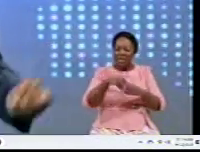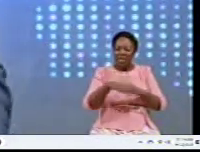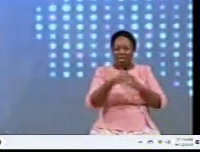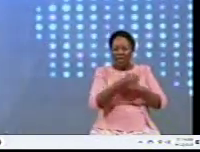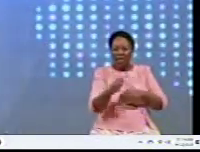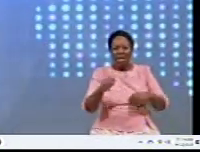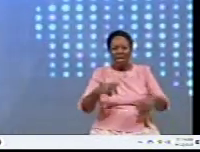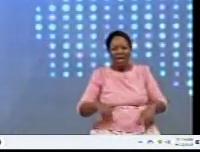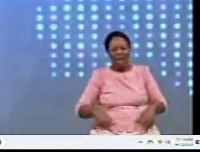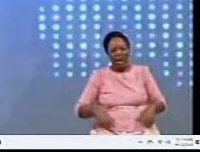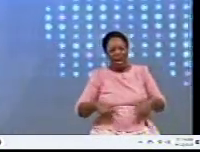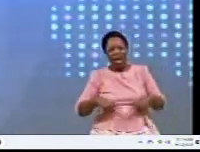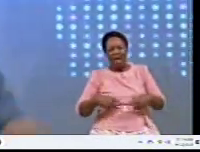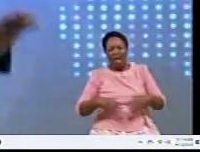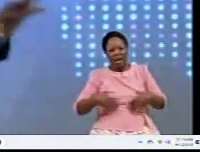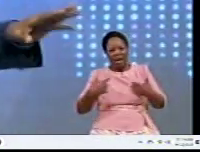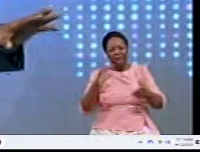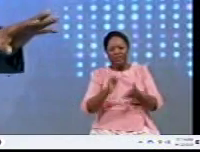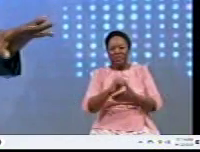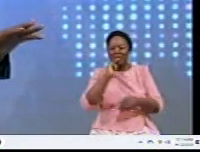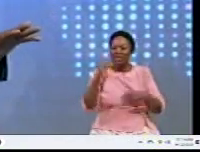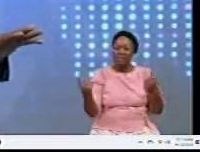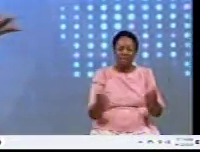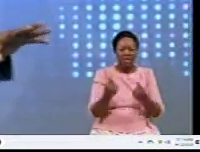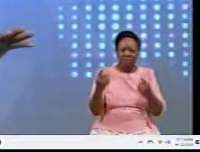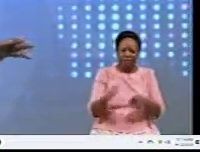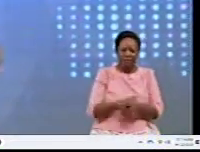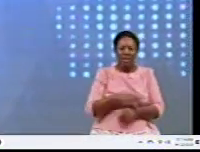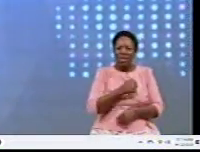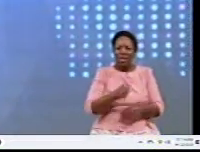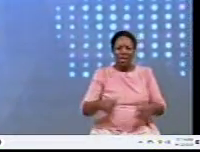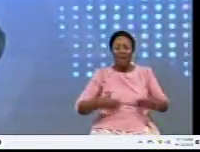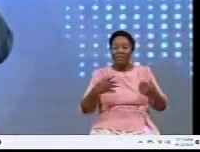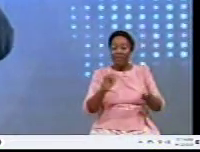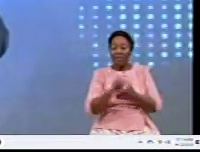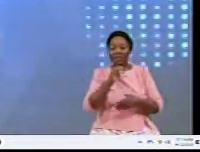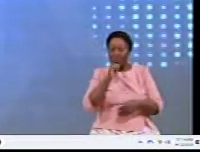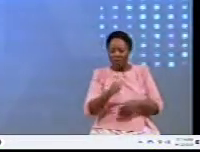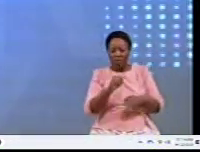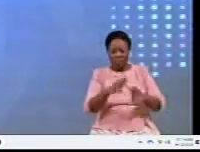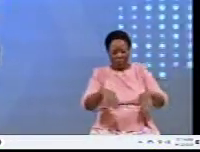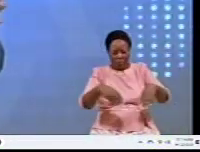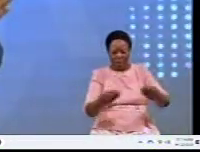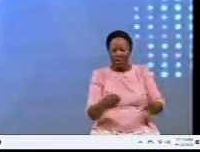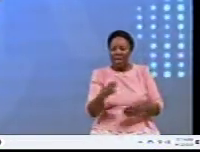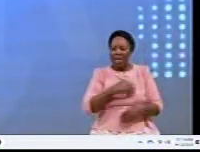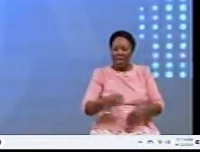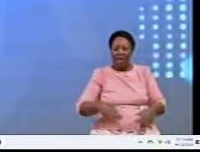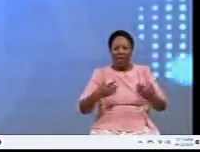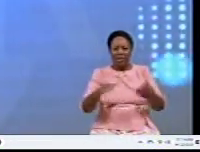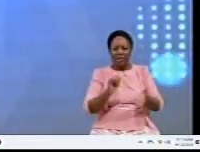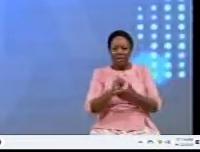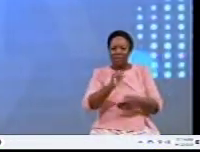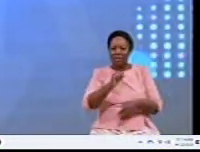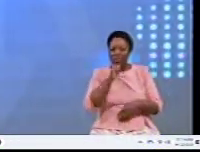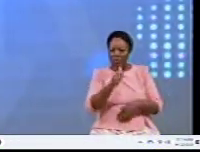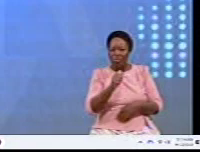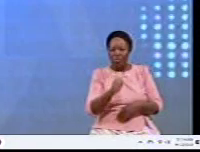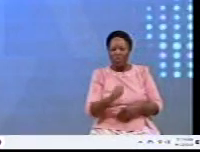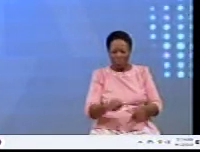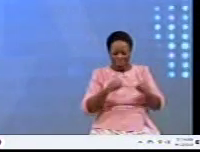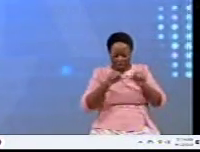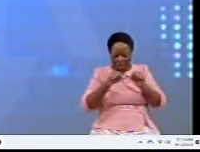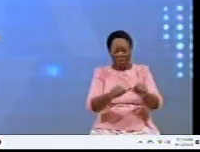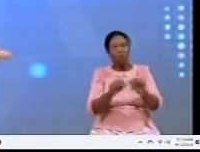life that is sinful, a life that is not productive, a life that is not forward